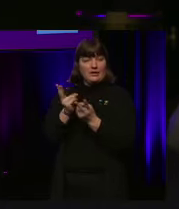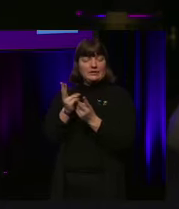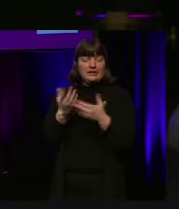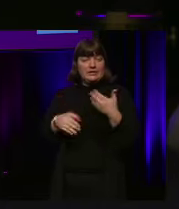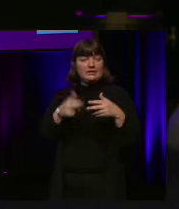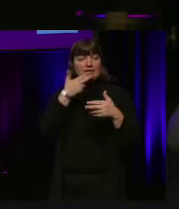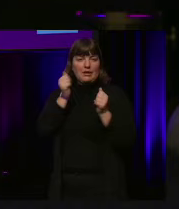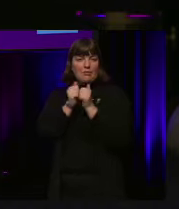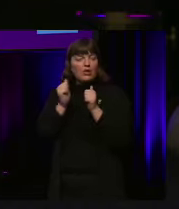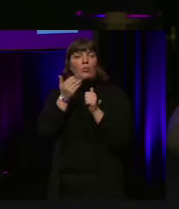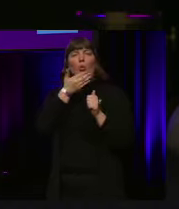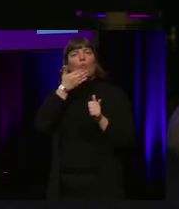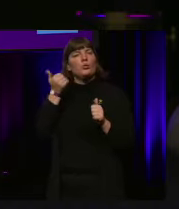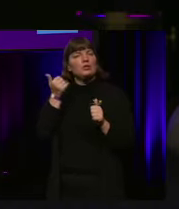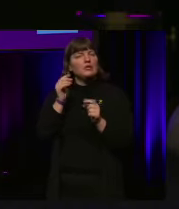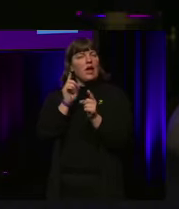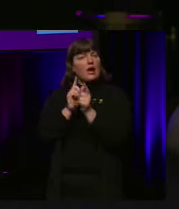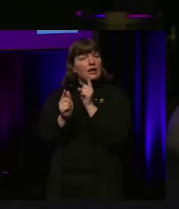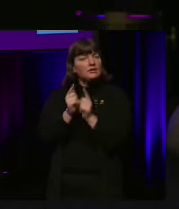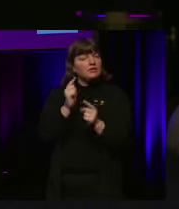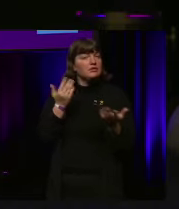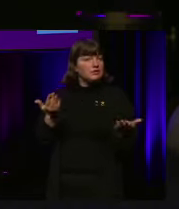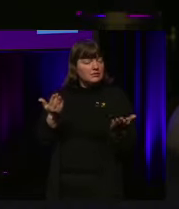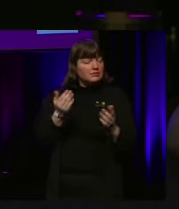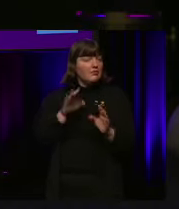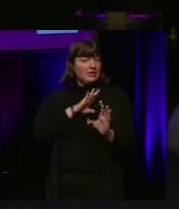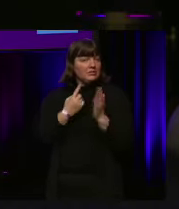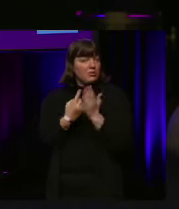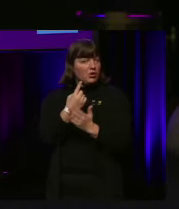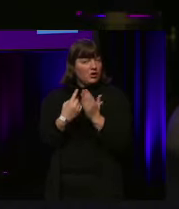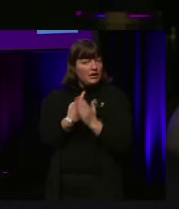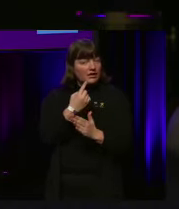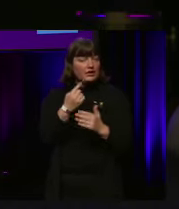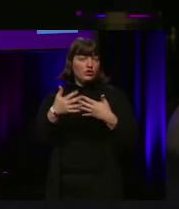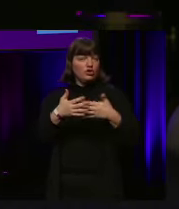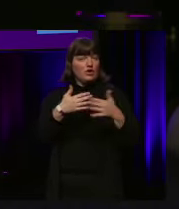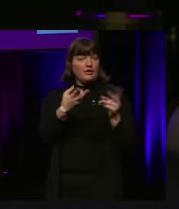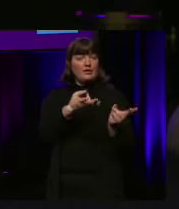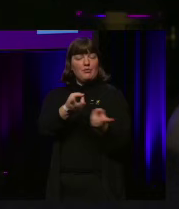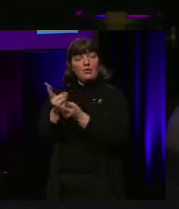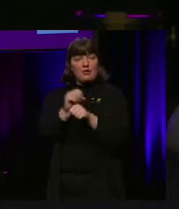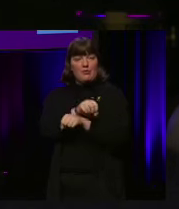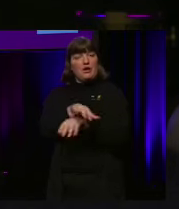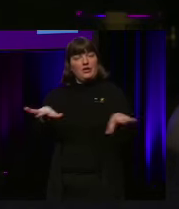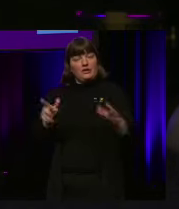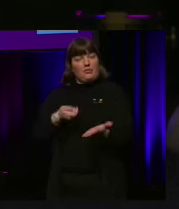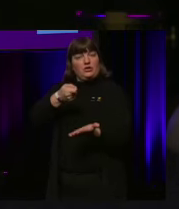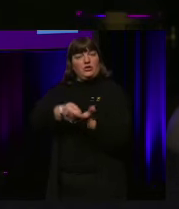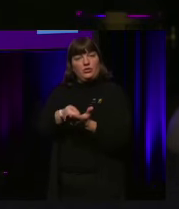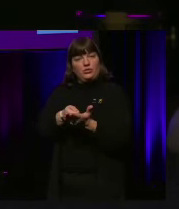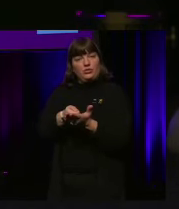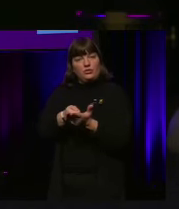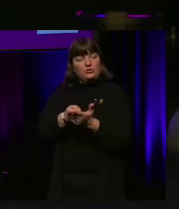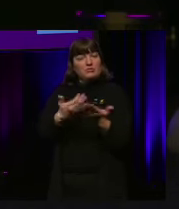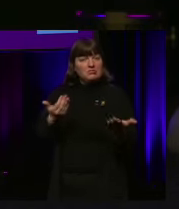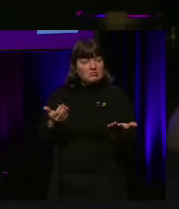not done that, it would perhaps have been possible to make a democratic majority decision of the annihilation